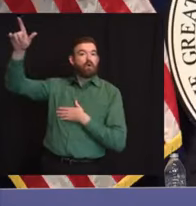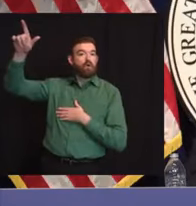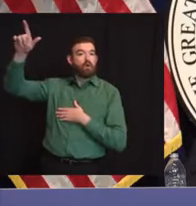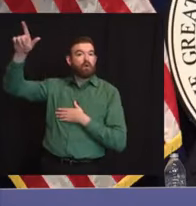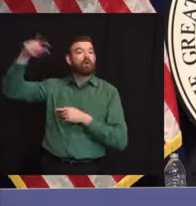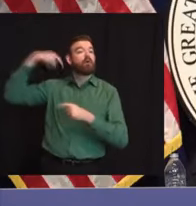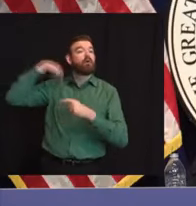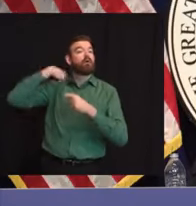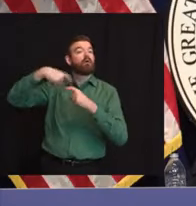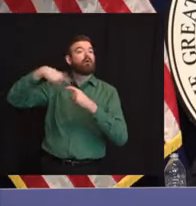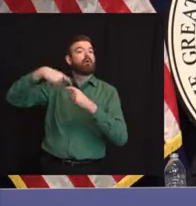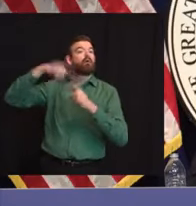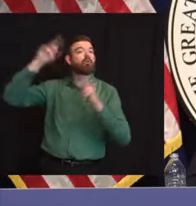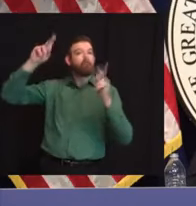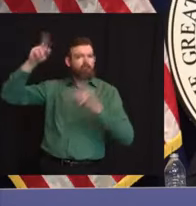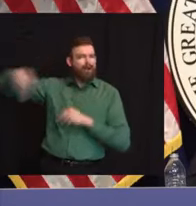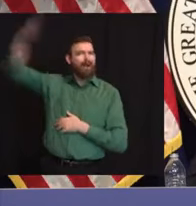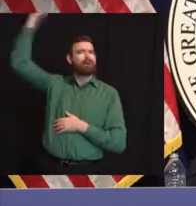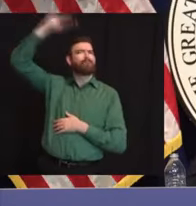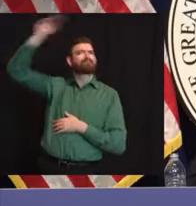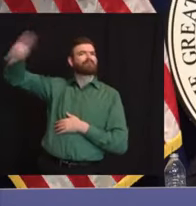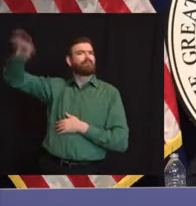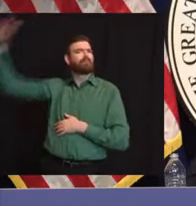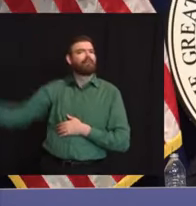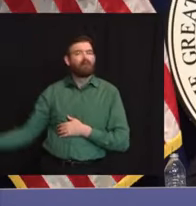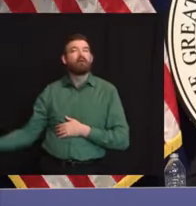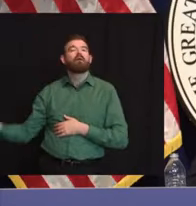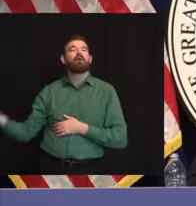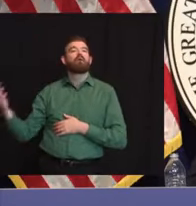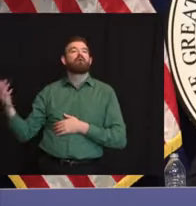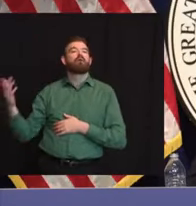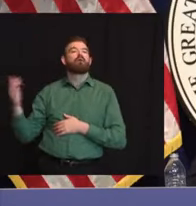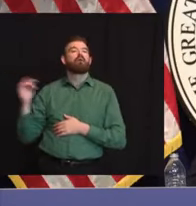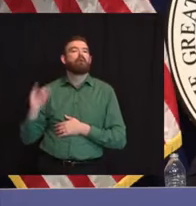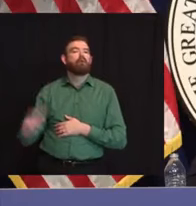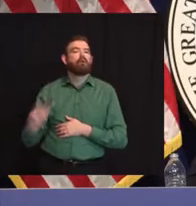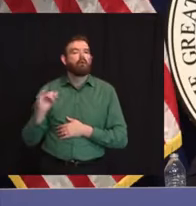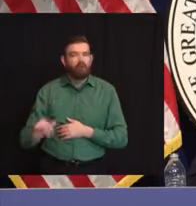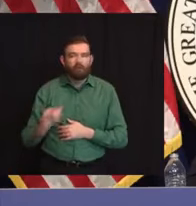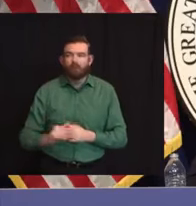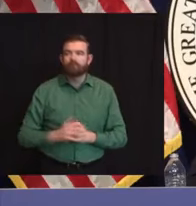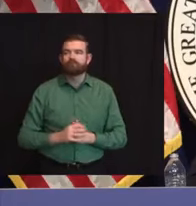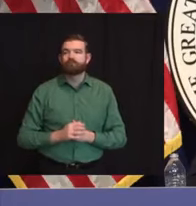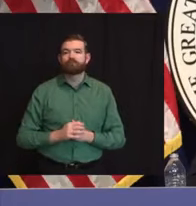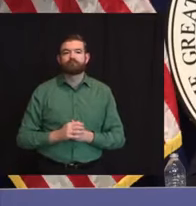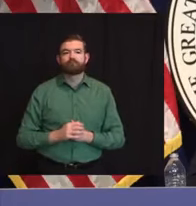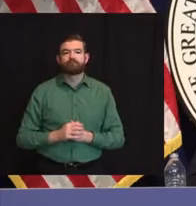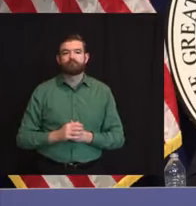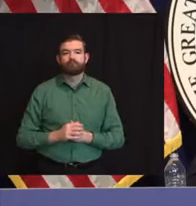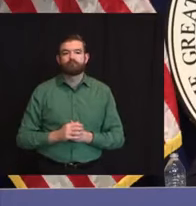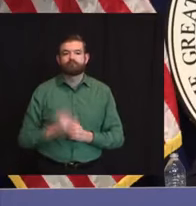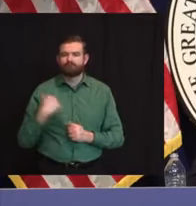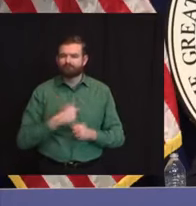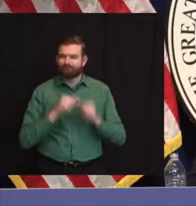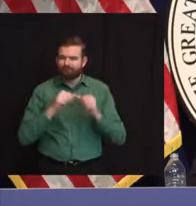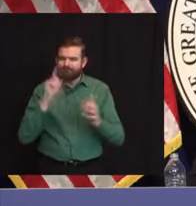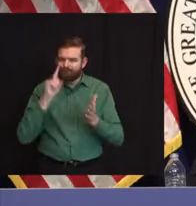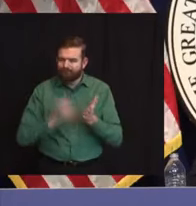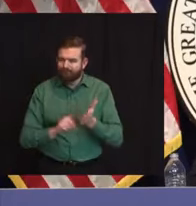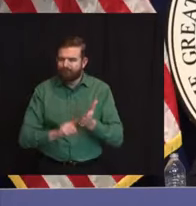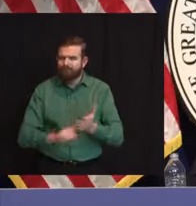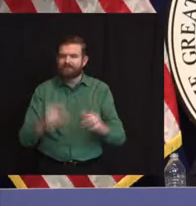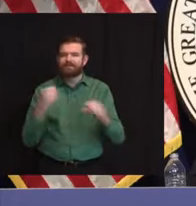So something we're going to come back to as we get this more refined and more robust. By the way, it's one thing I think everyone has got at this point.